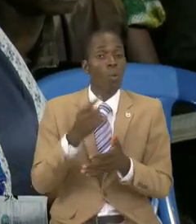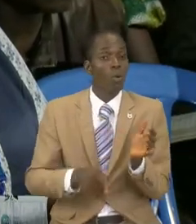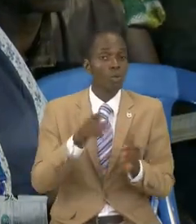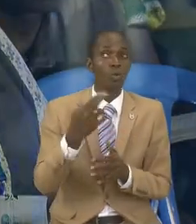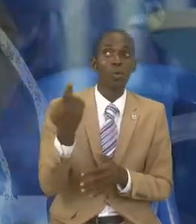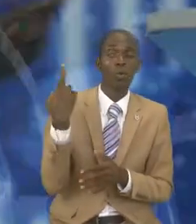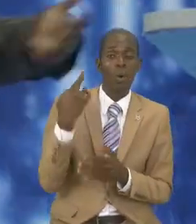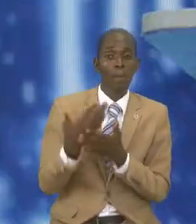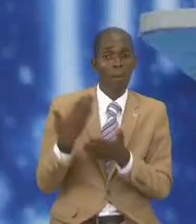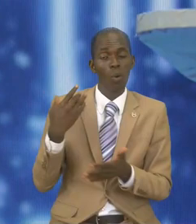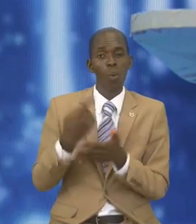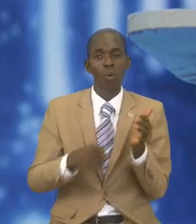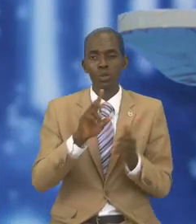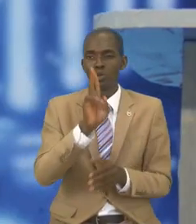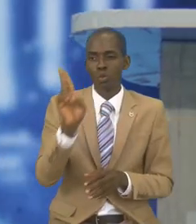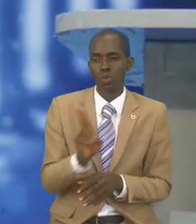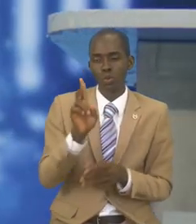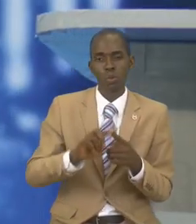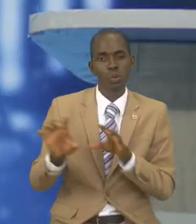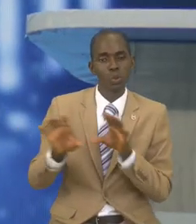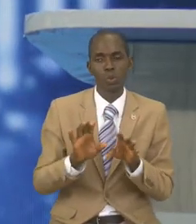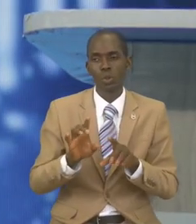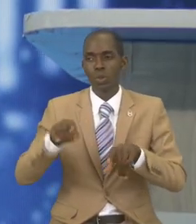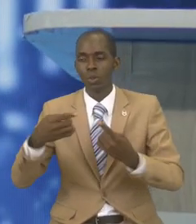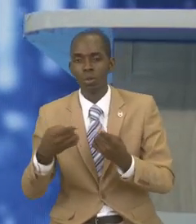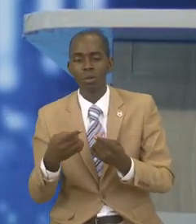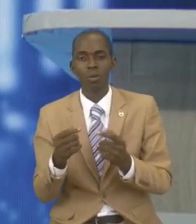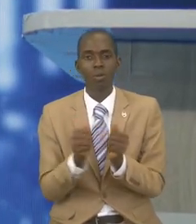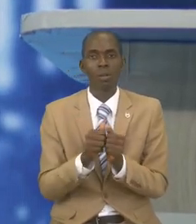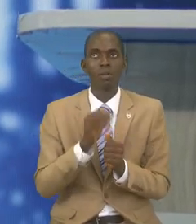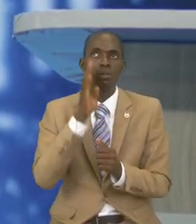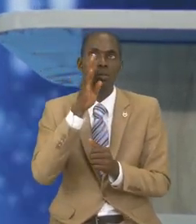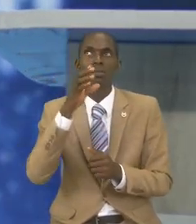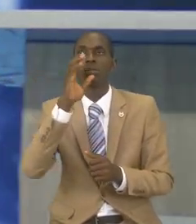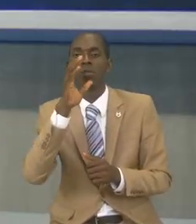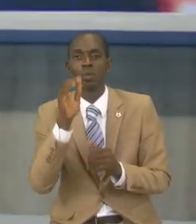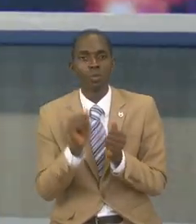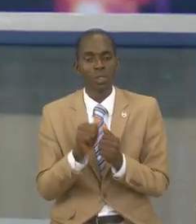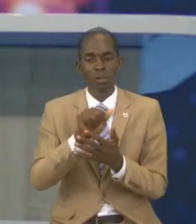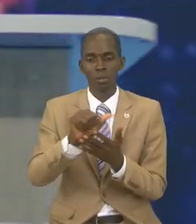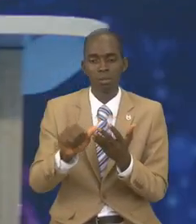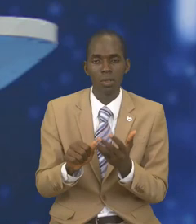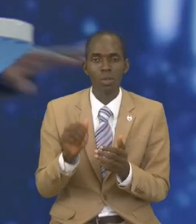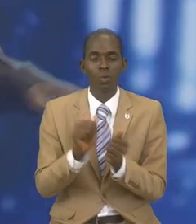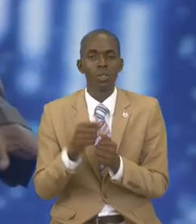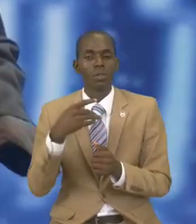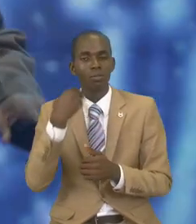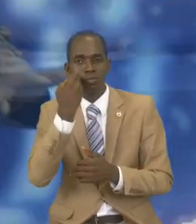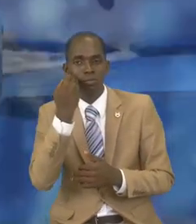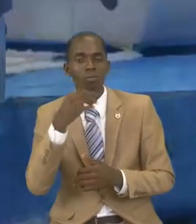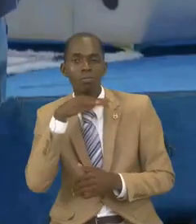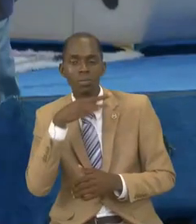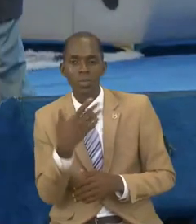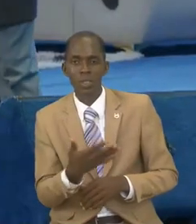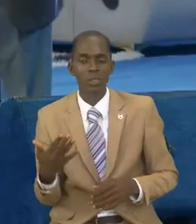you used to do, where you used to go, and the drinking and the adultery and the fornication and the gambling and the evil